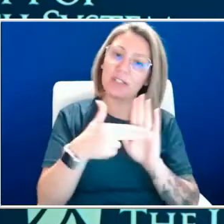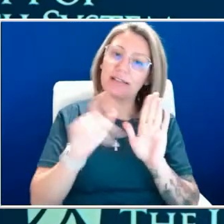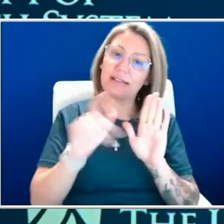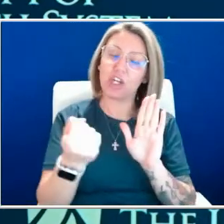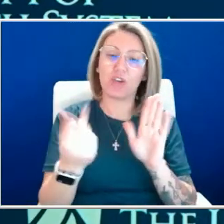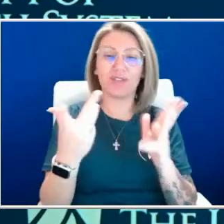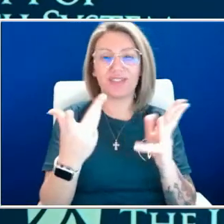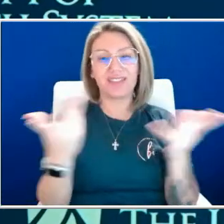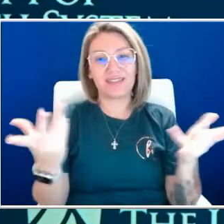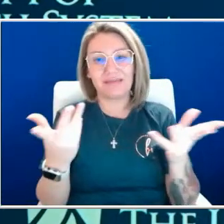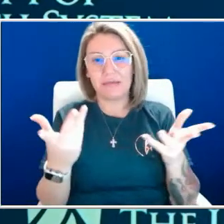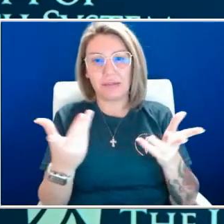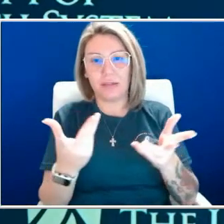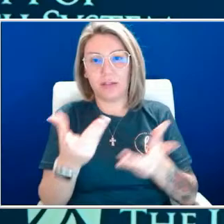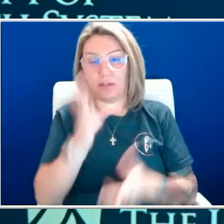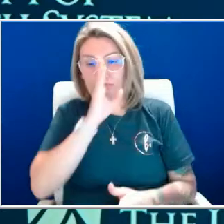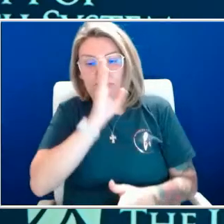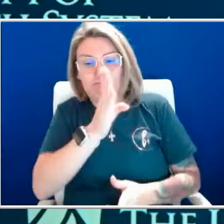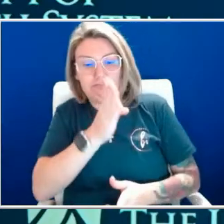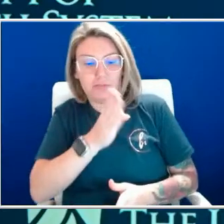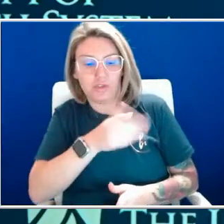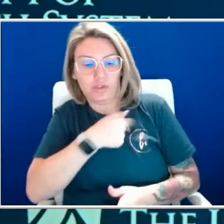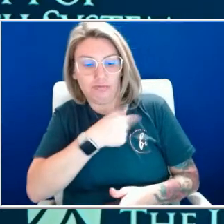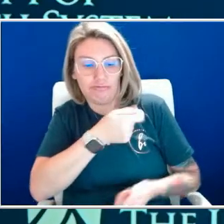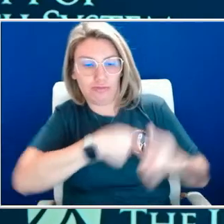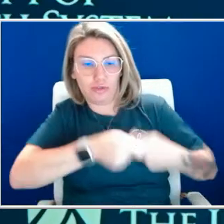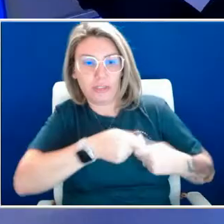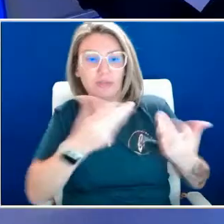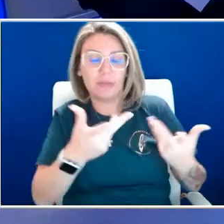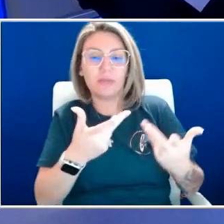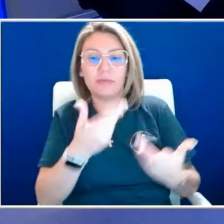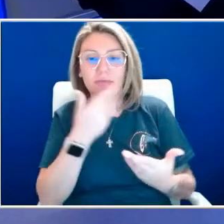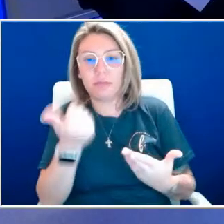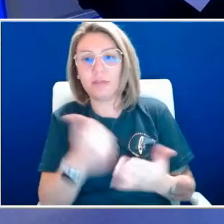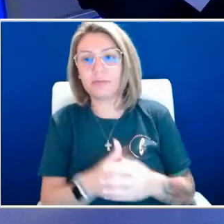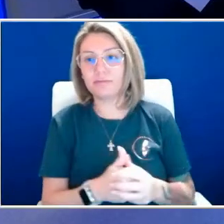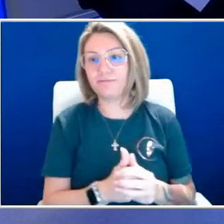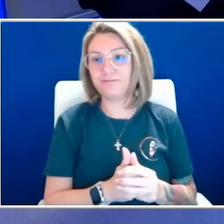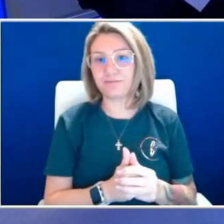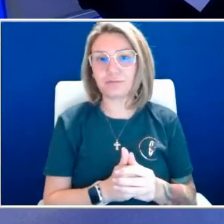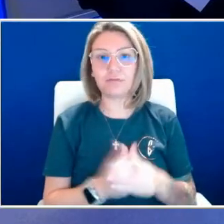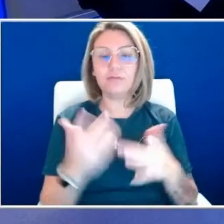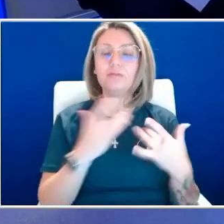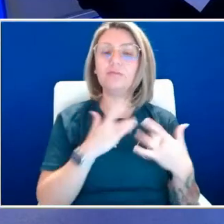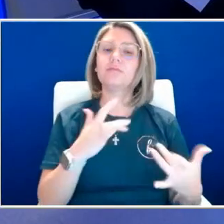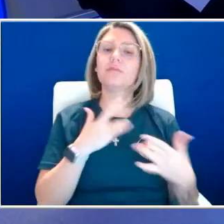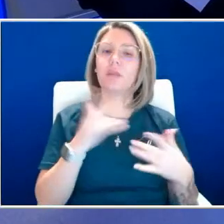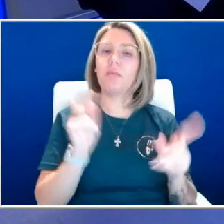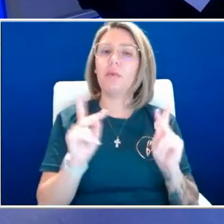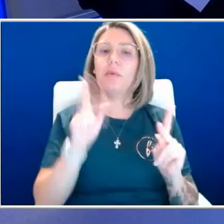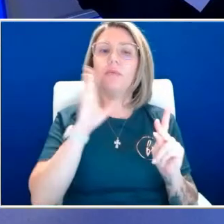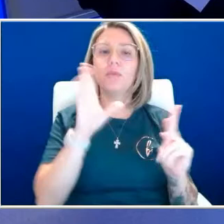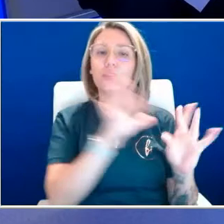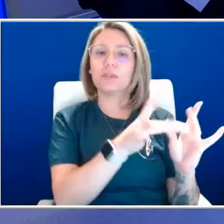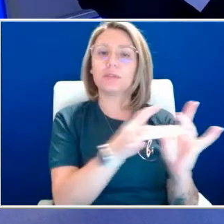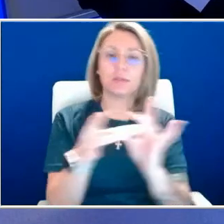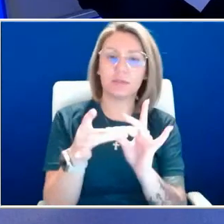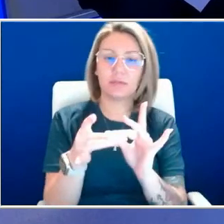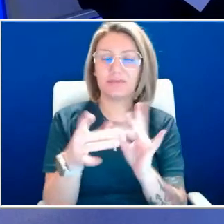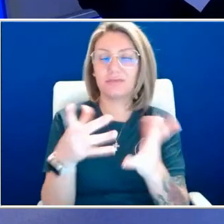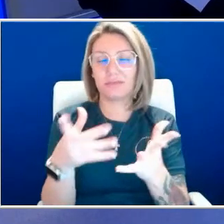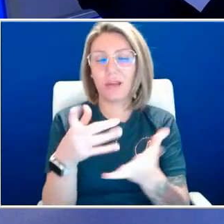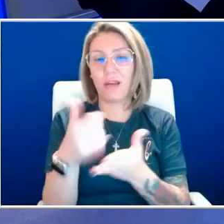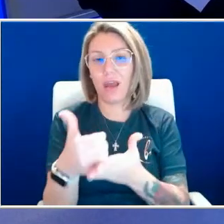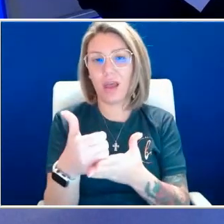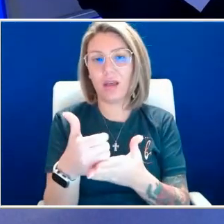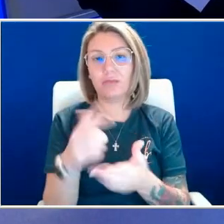direct-to-transplant route was safer. So usually people go on the LVAD to it's like the bridge to transplant. Yeah, we either do a bridge to